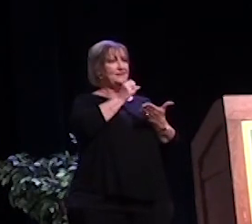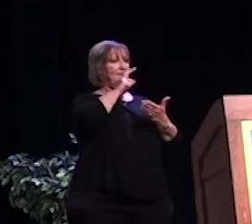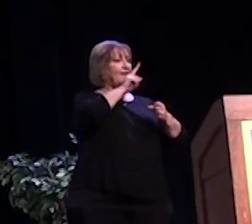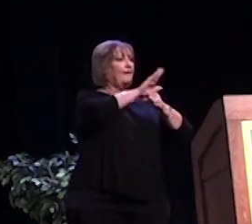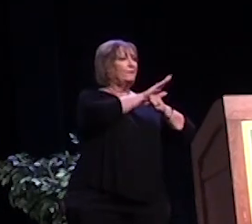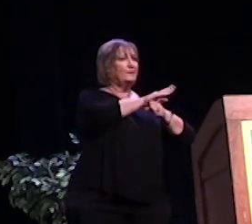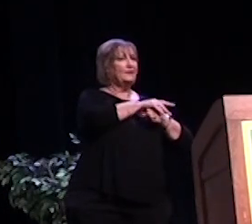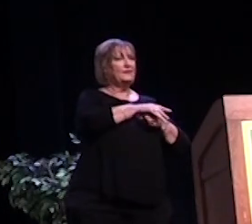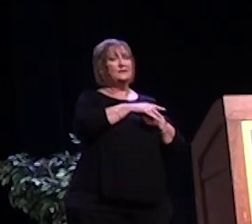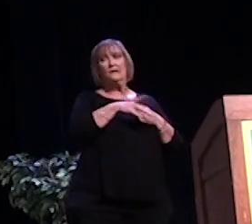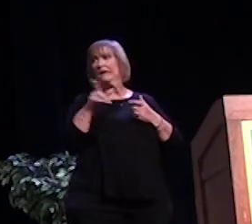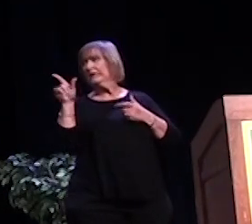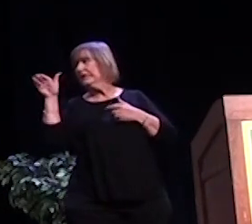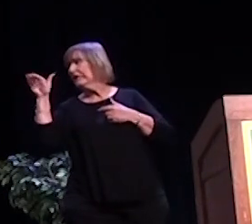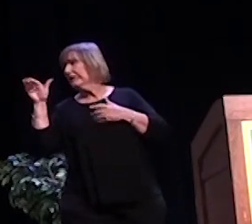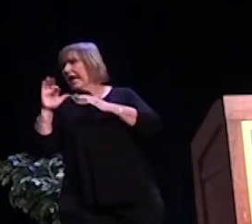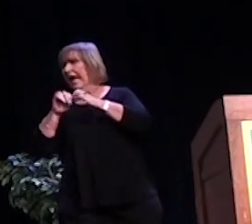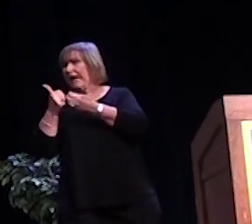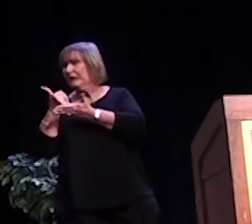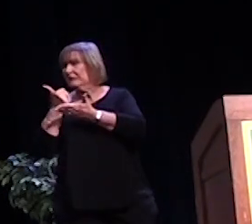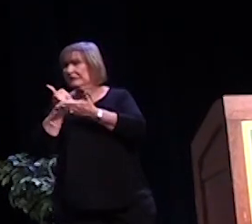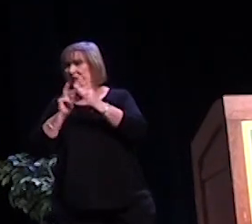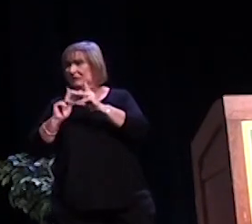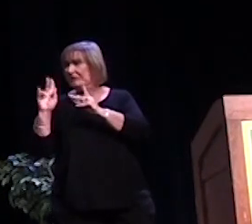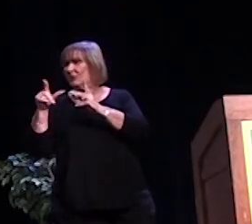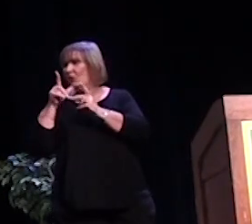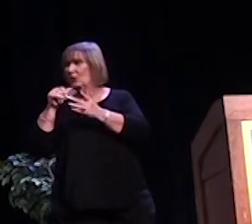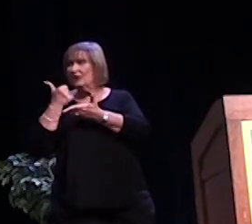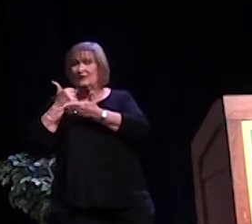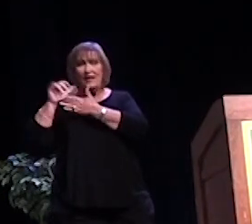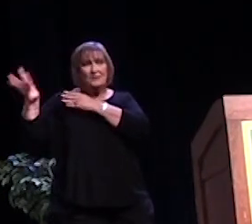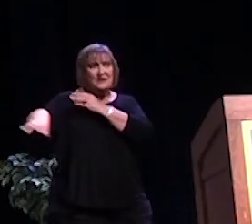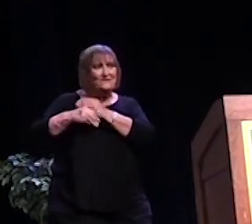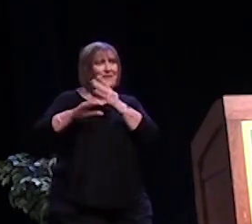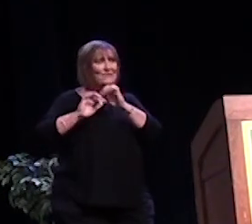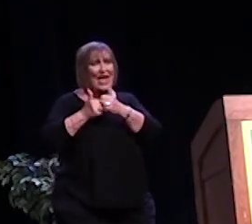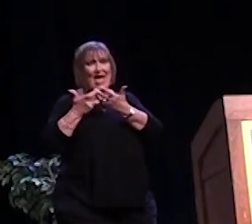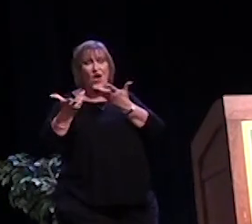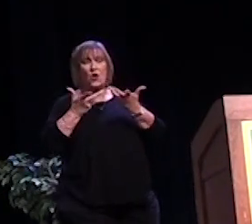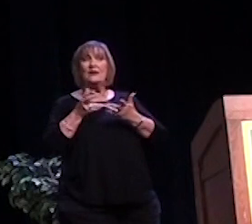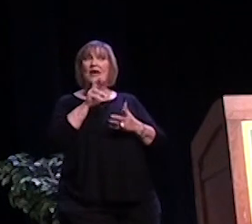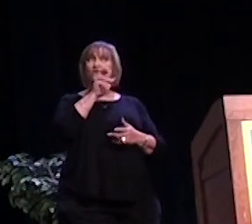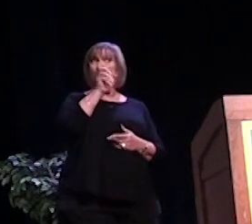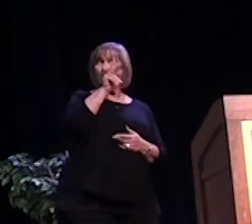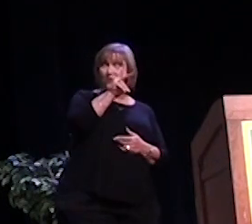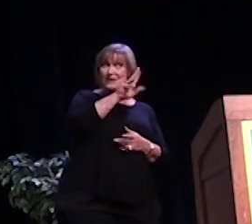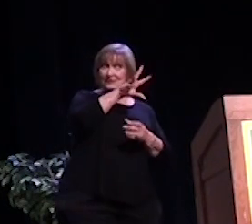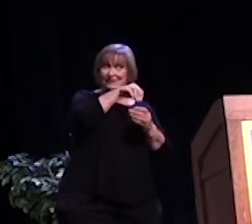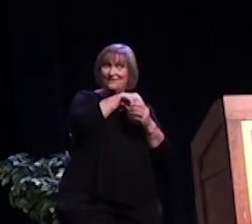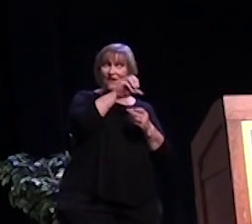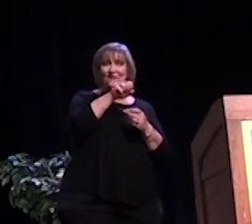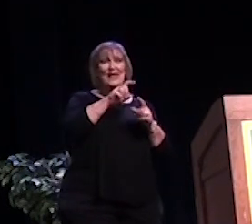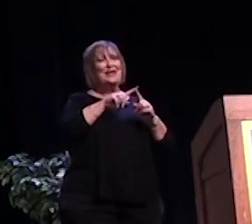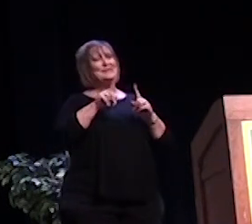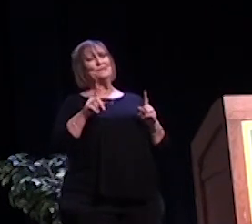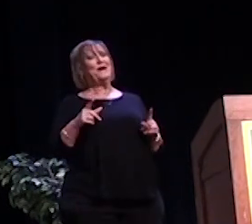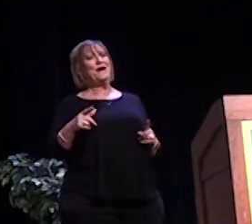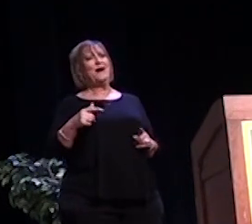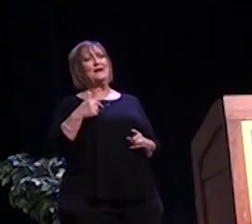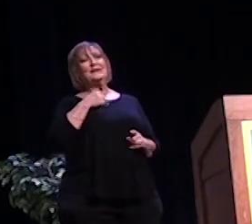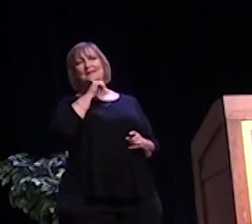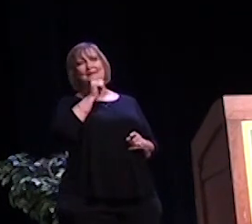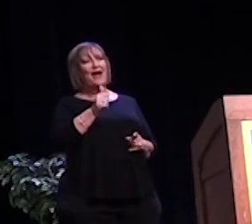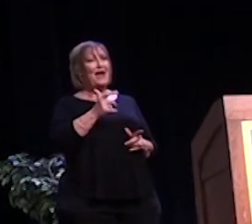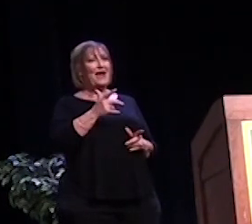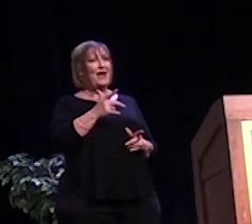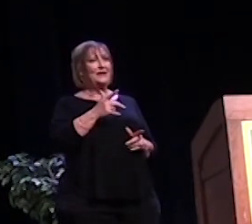Mara, help us. How do we be unique and how do we tell folks that there is some risk involved, but it's not as much risk as saying we